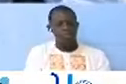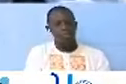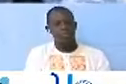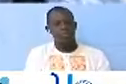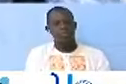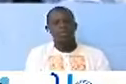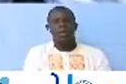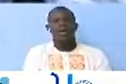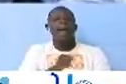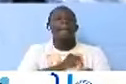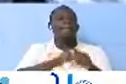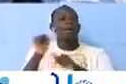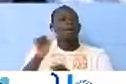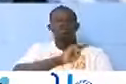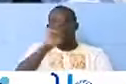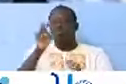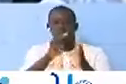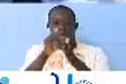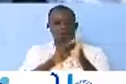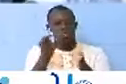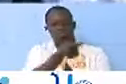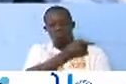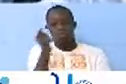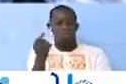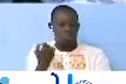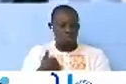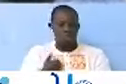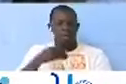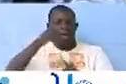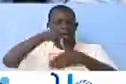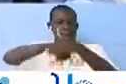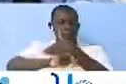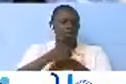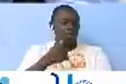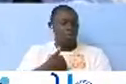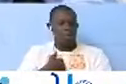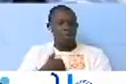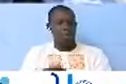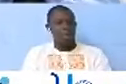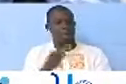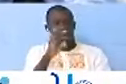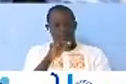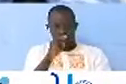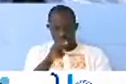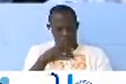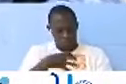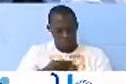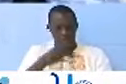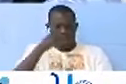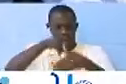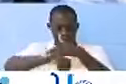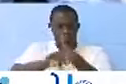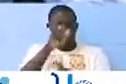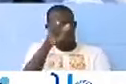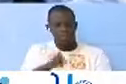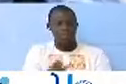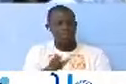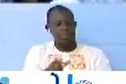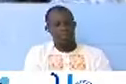ignite, then there will be no need for you to employ me. Because if you want to employ somebody,